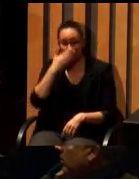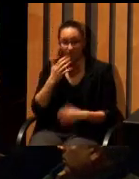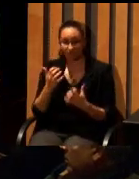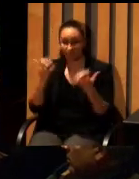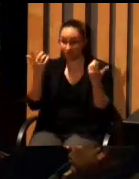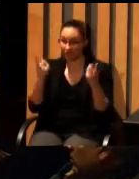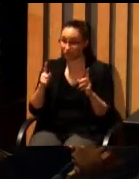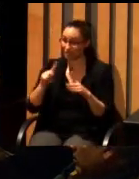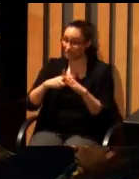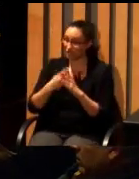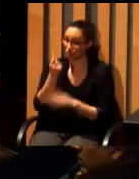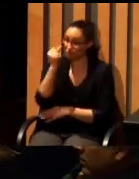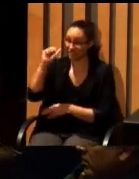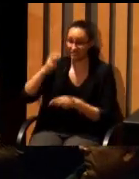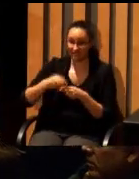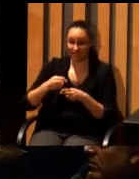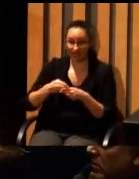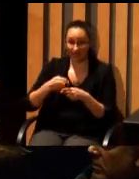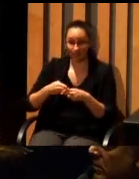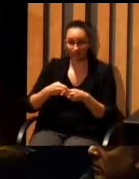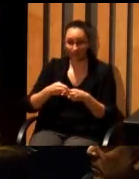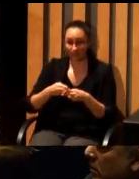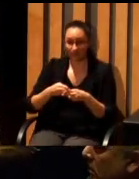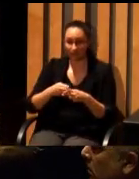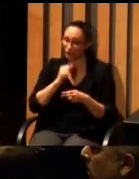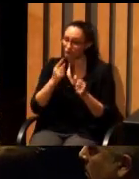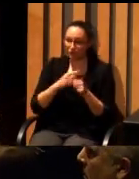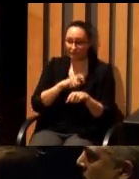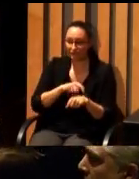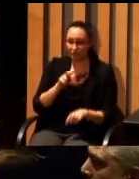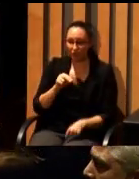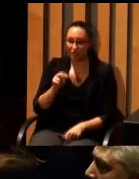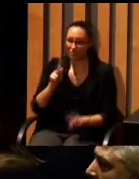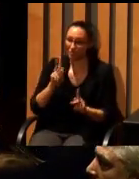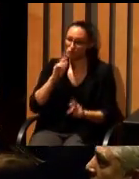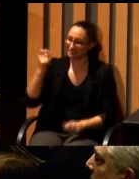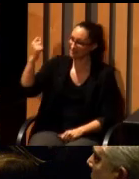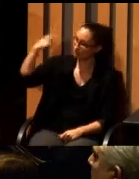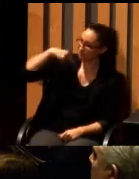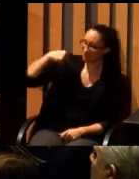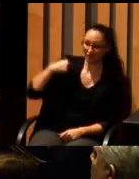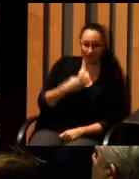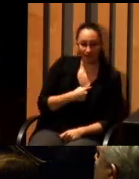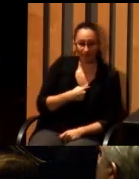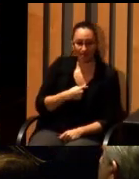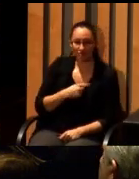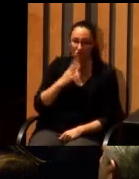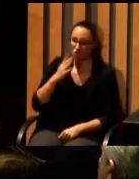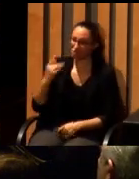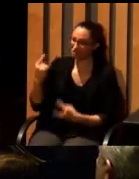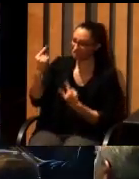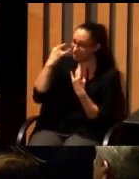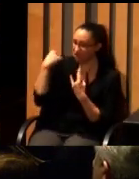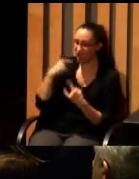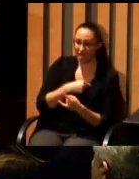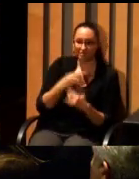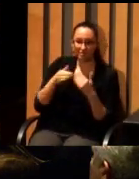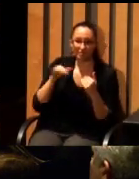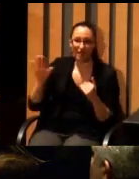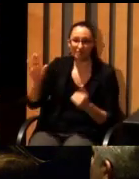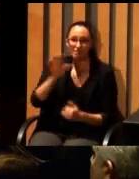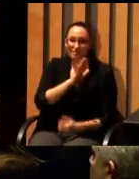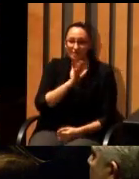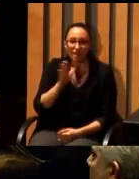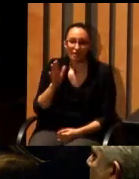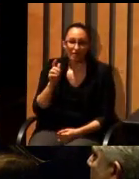this name. Well, that wasn't even the first of it. And we were spit on, and we were cursed by people of all ethnicities, except